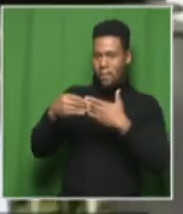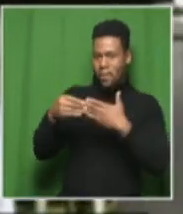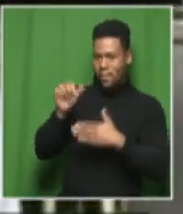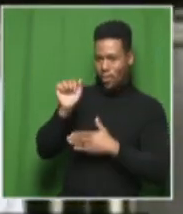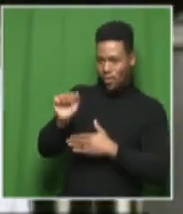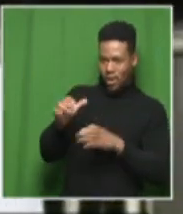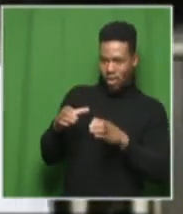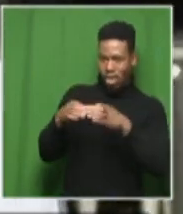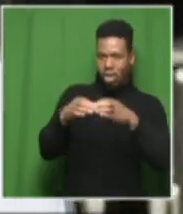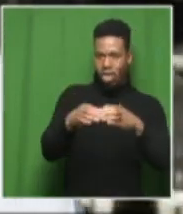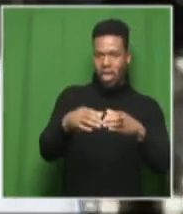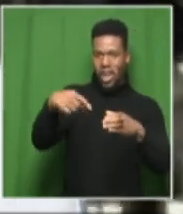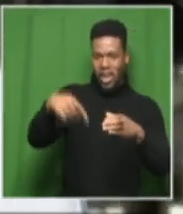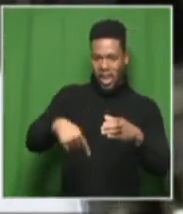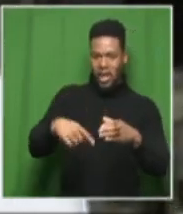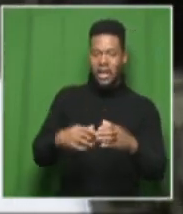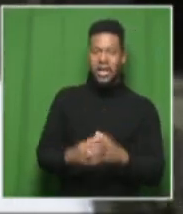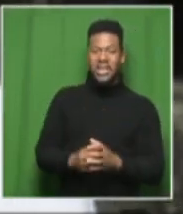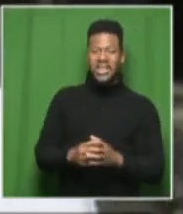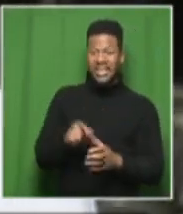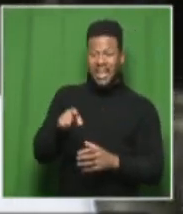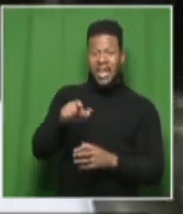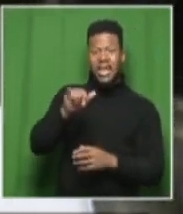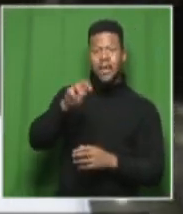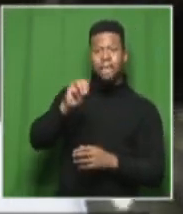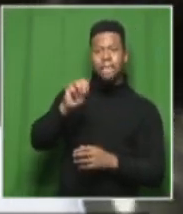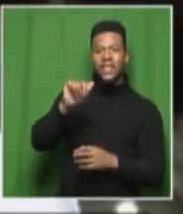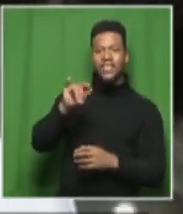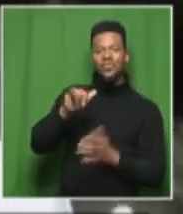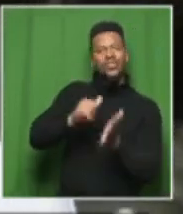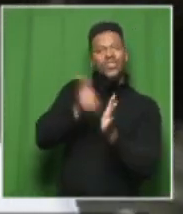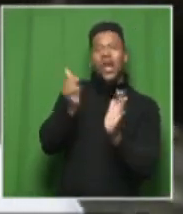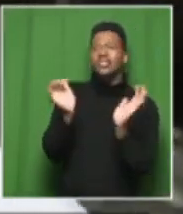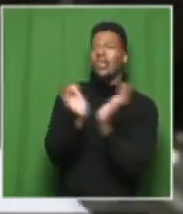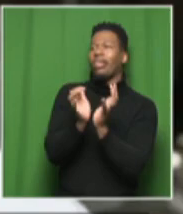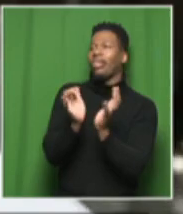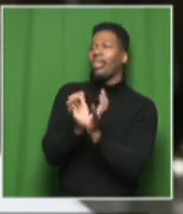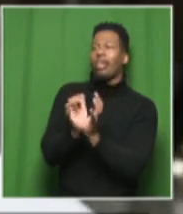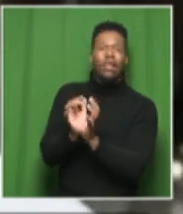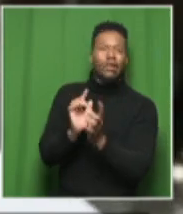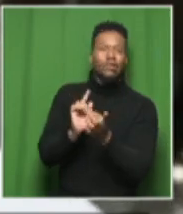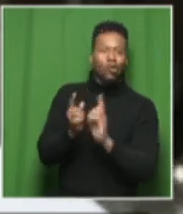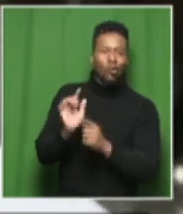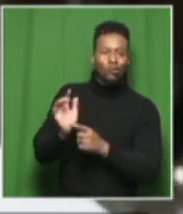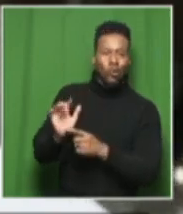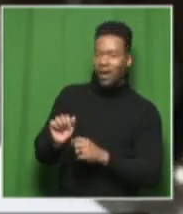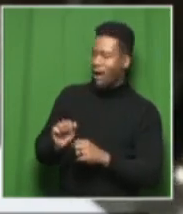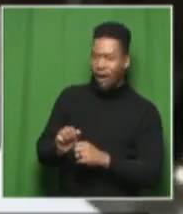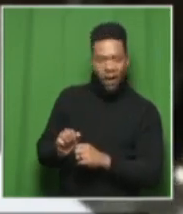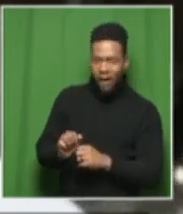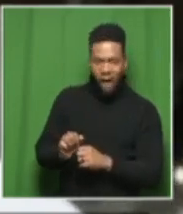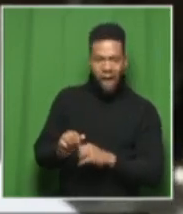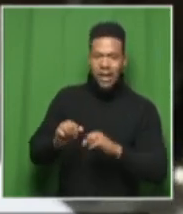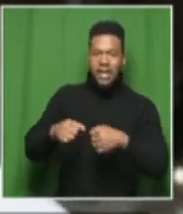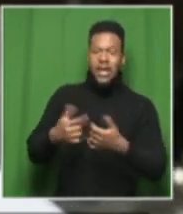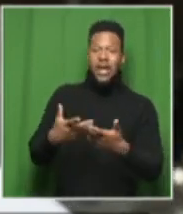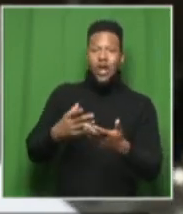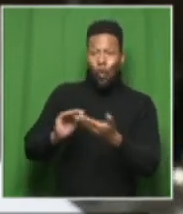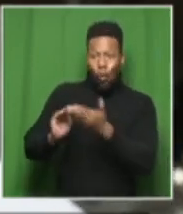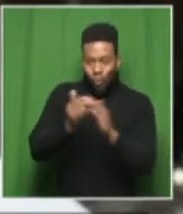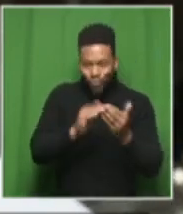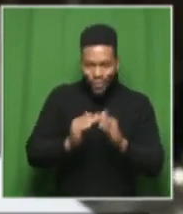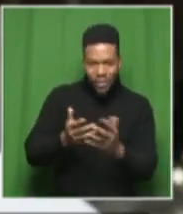imbizo. Imbizo are not just talk shows. They're about work that's supposed to take off after communities have engaged